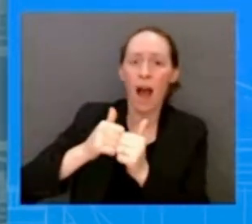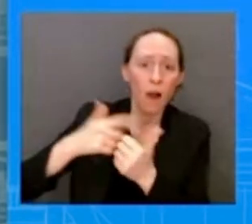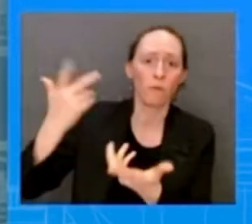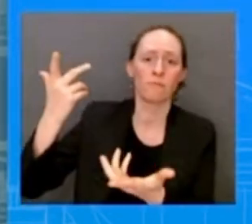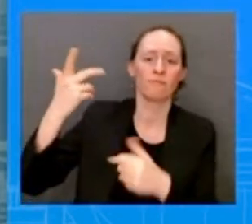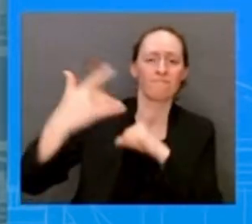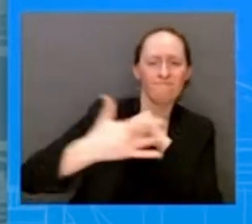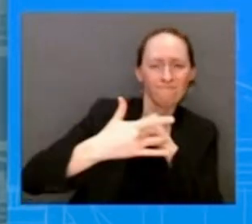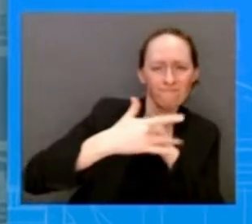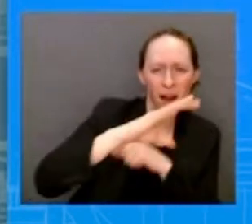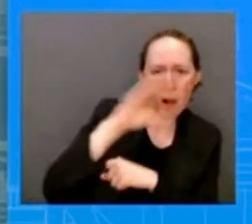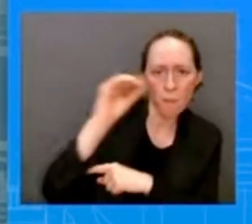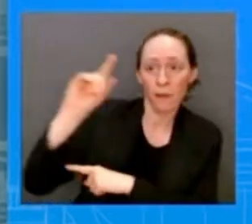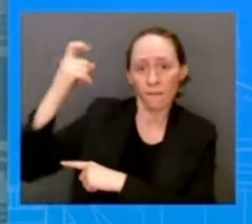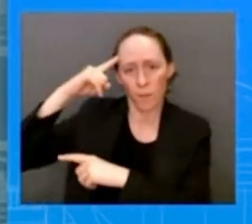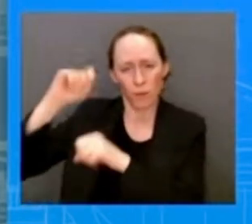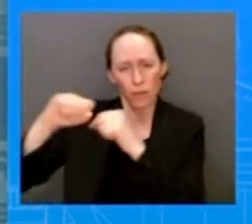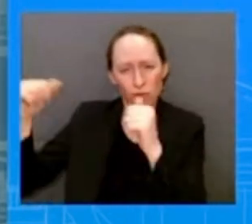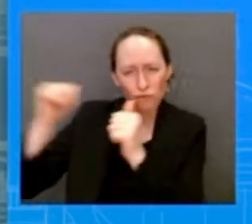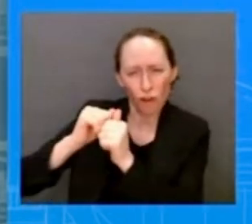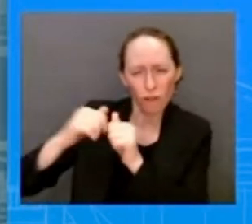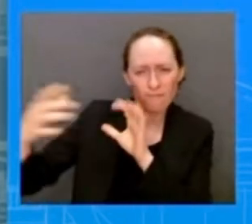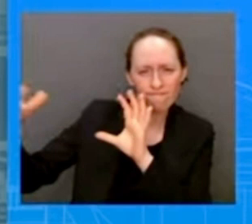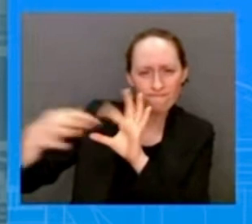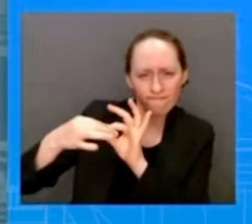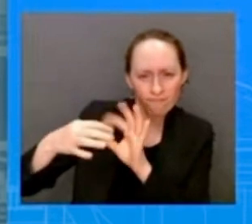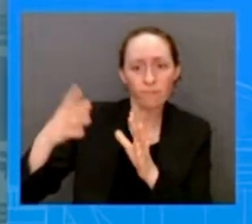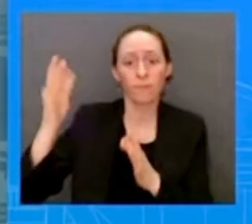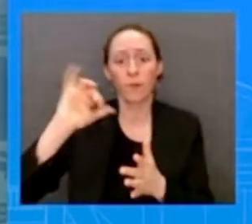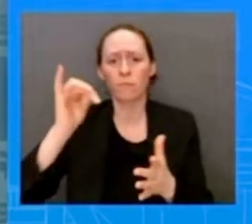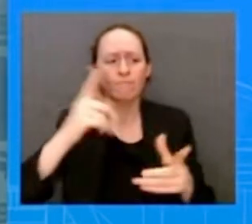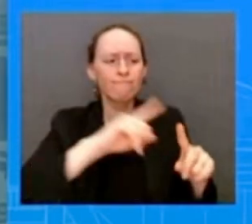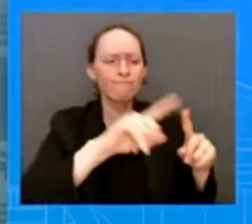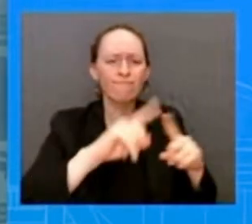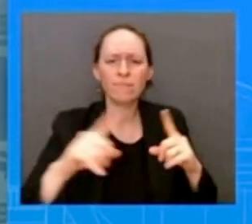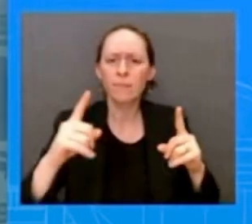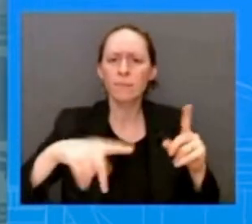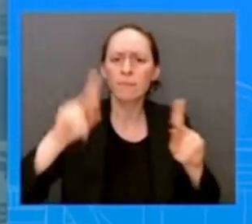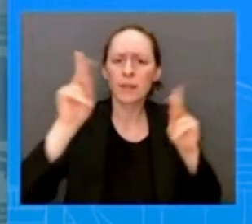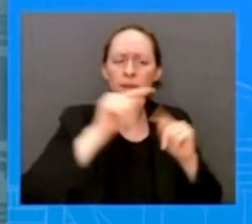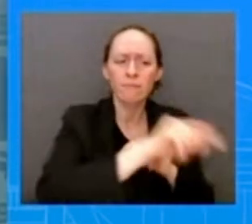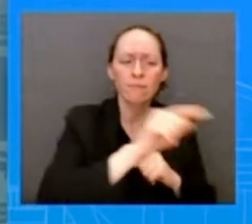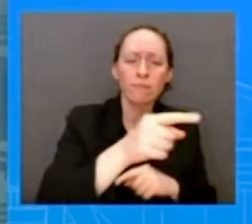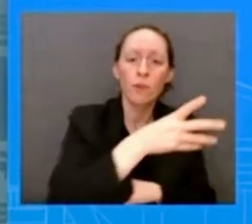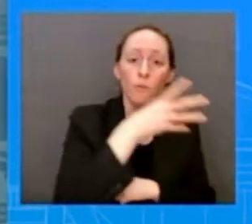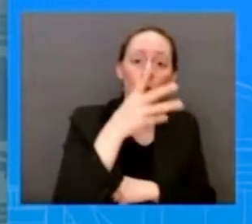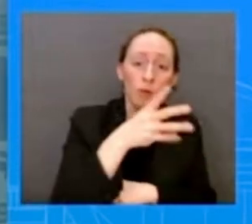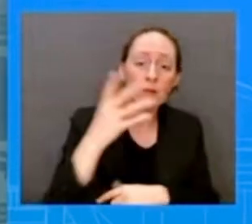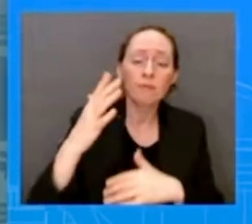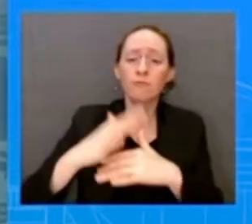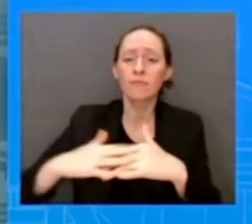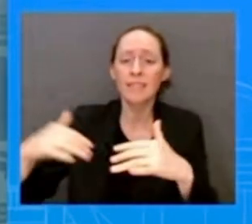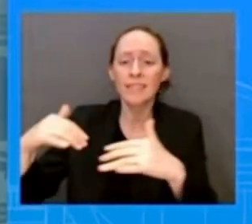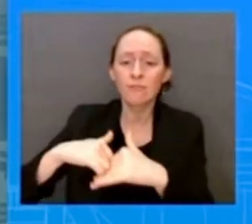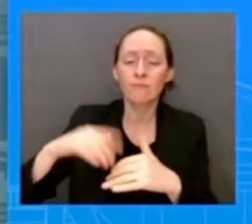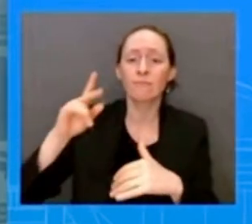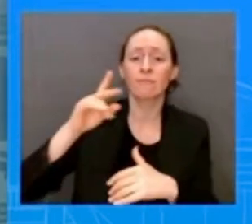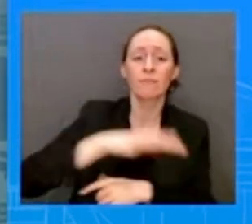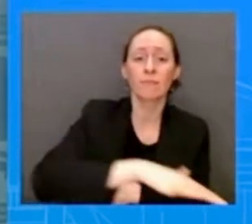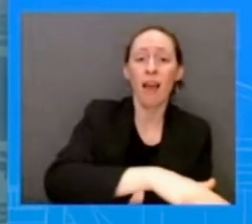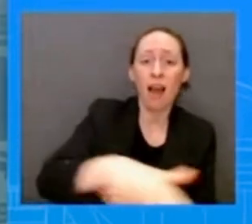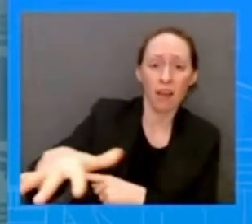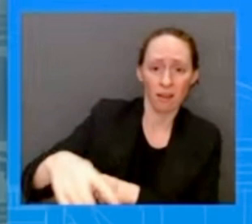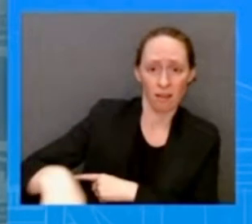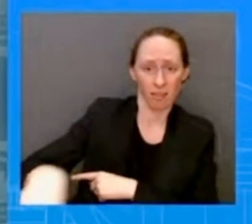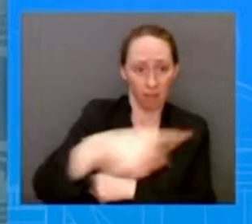territories, small businesses, even individual citizens. The national security strategy, the bipartisan infrastructure law, CHIPS